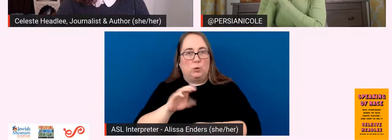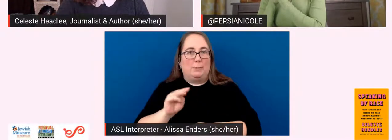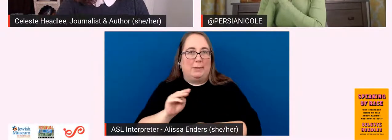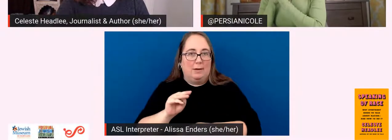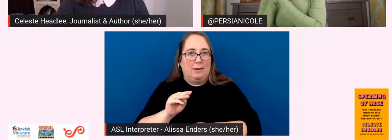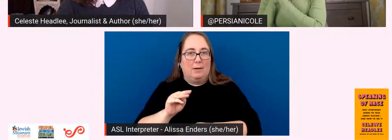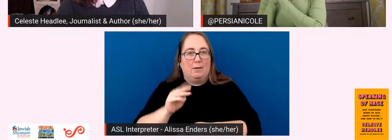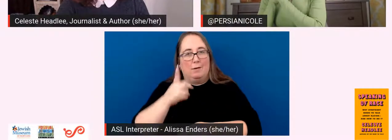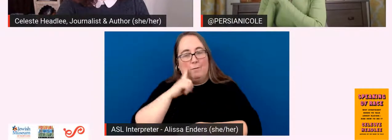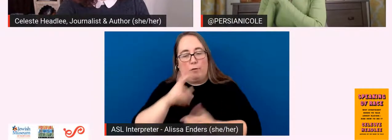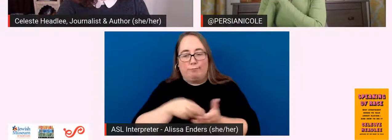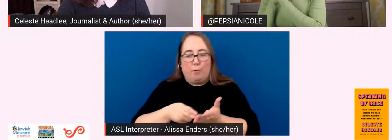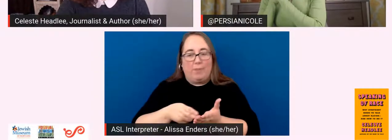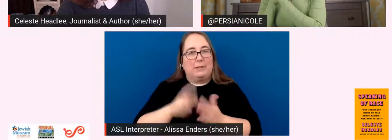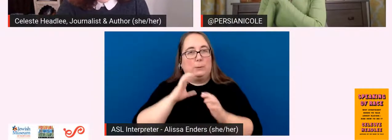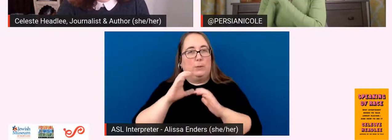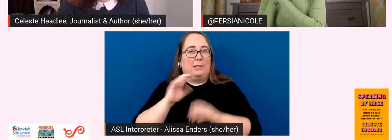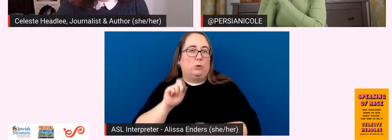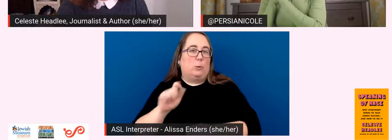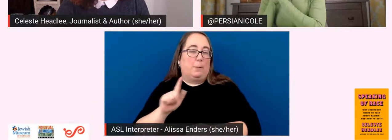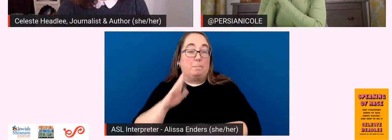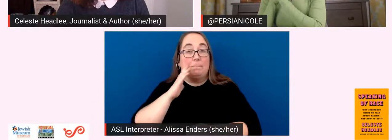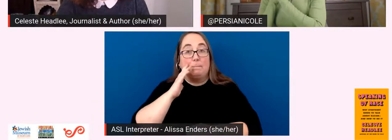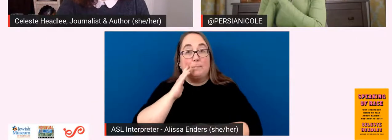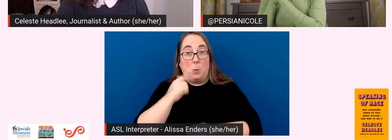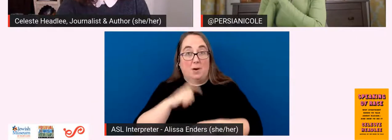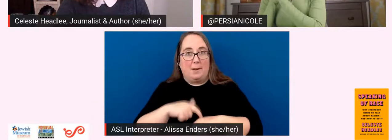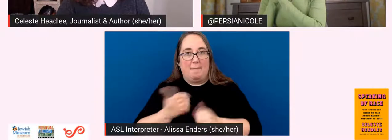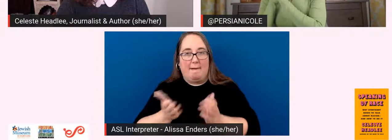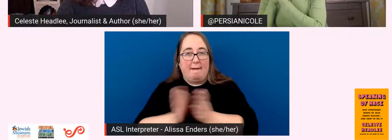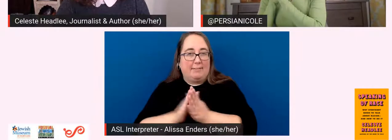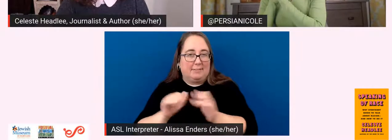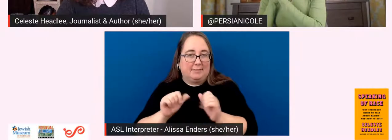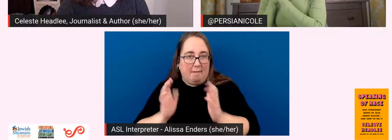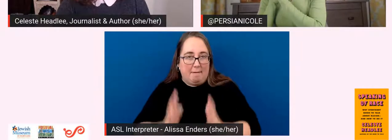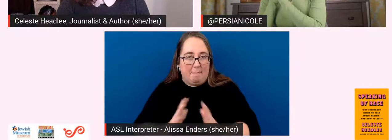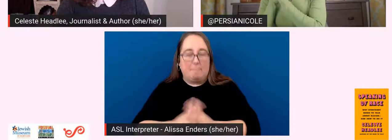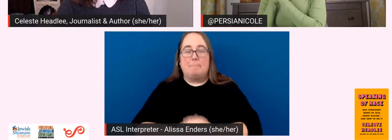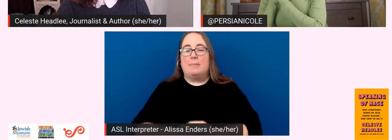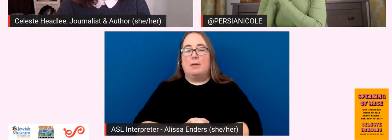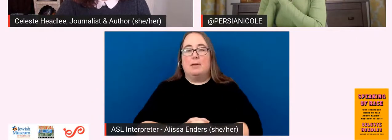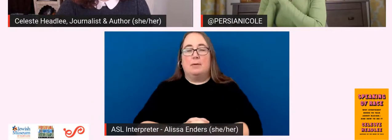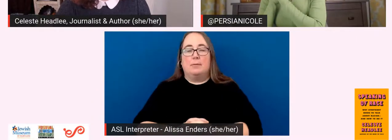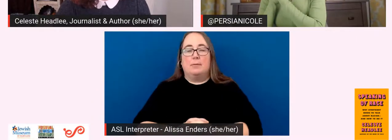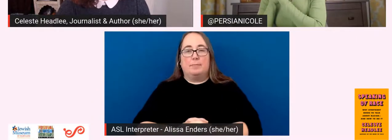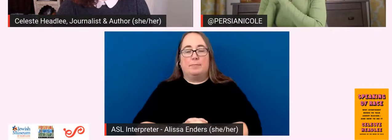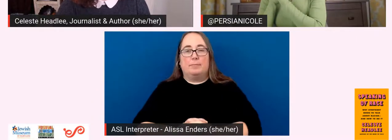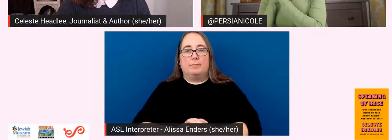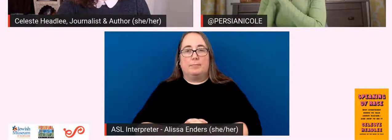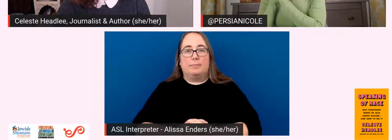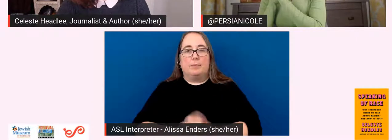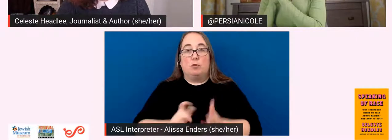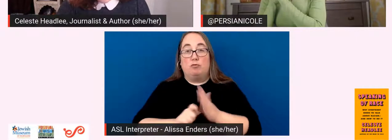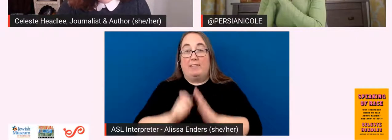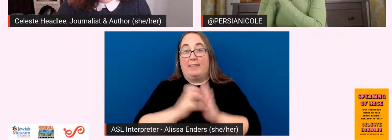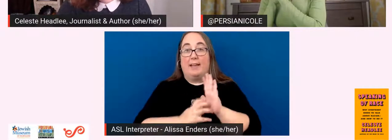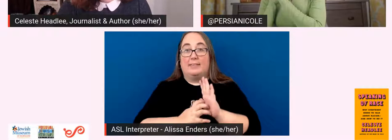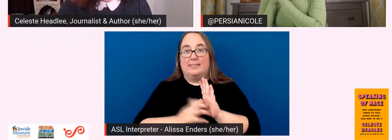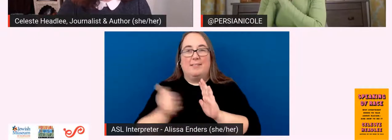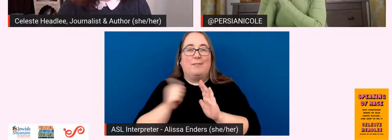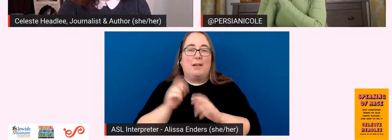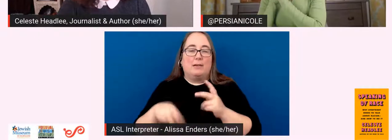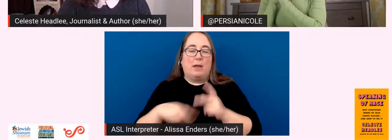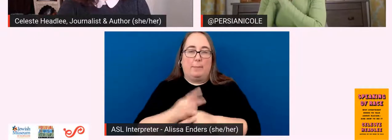an authentic communication tool. You know, right. I asked one scientist whether the written text of any